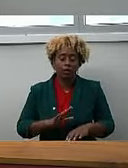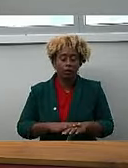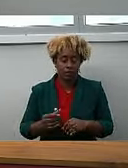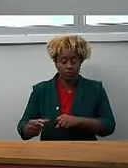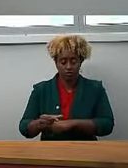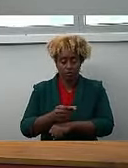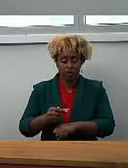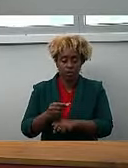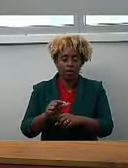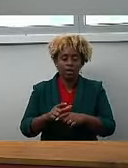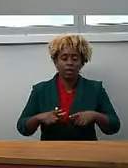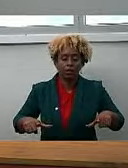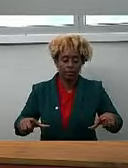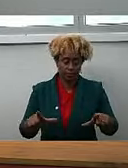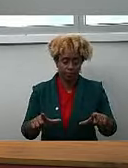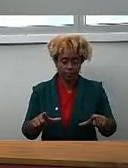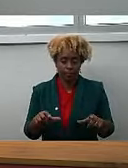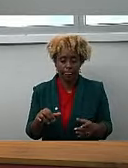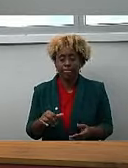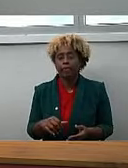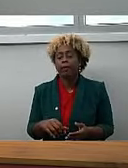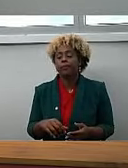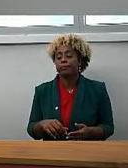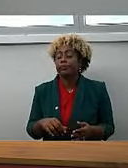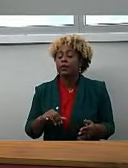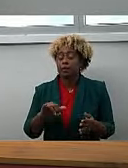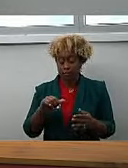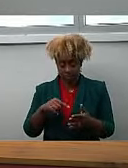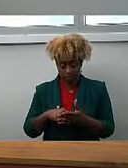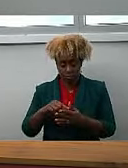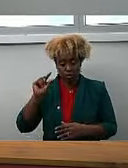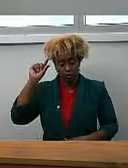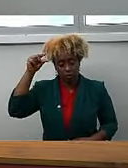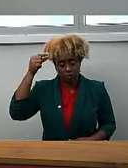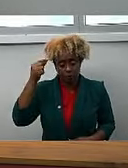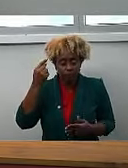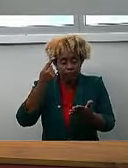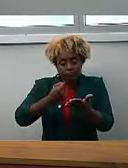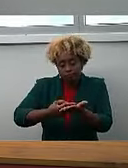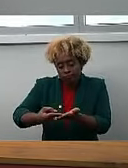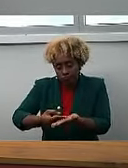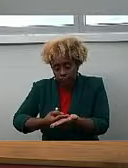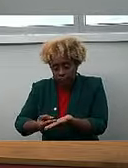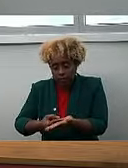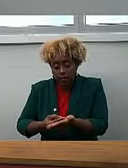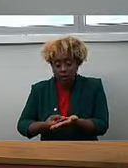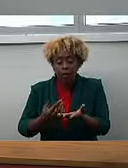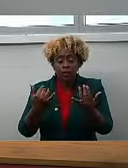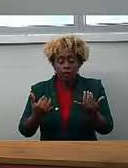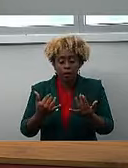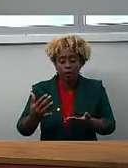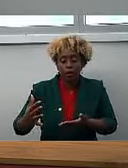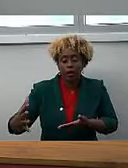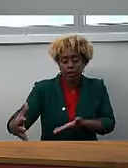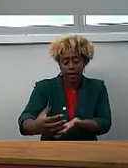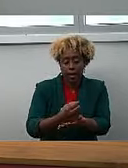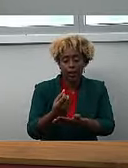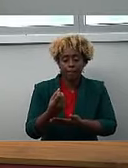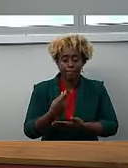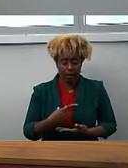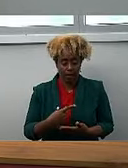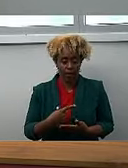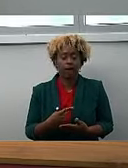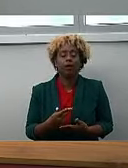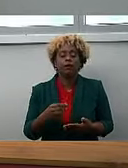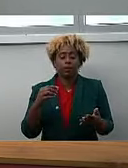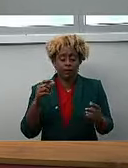To this end, my government has successfully negotiated and reacquired the freehold interest in three of these